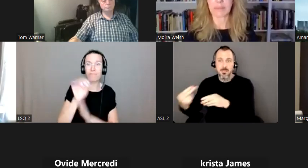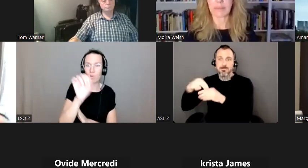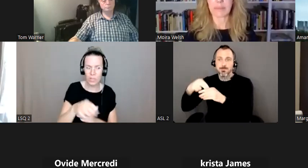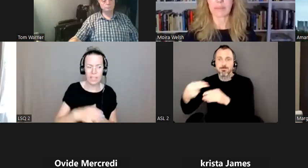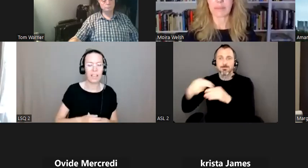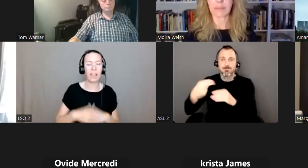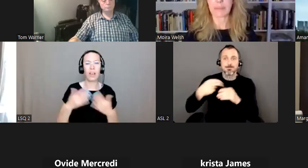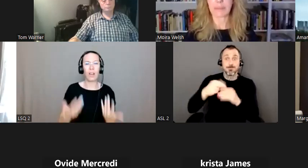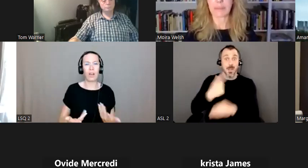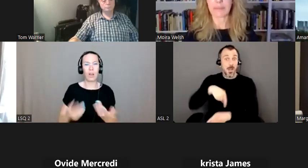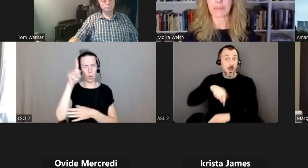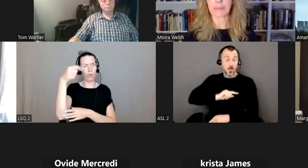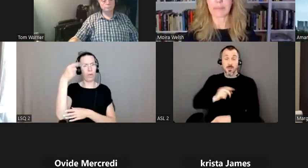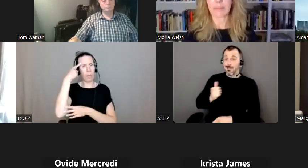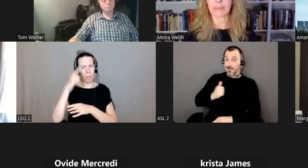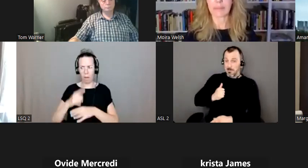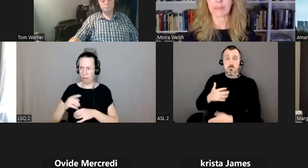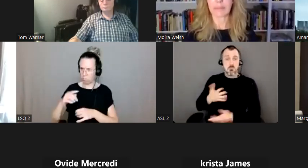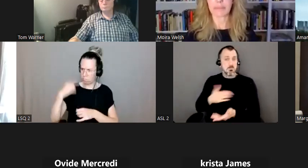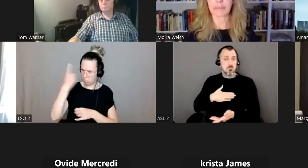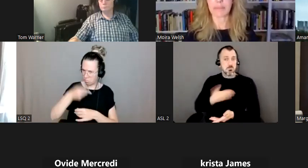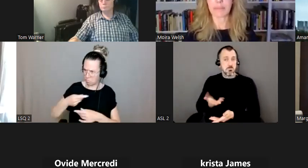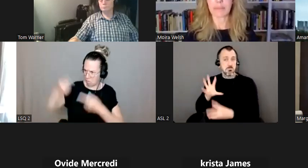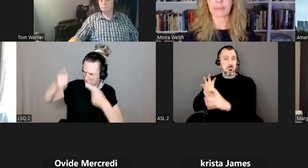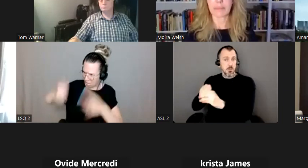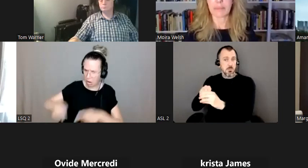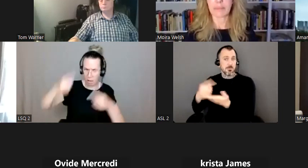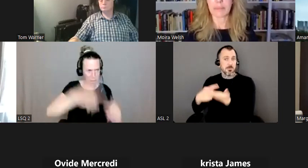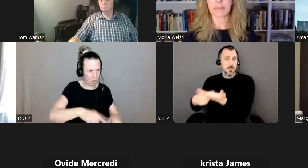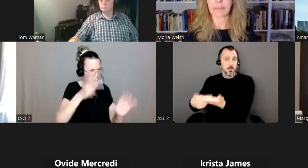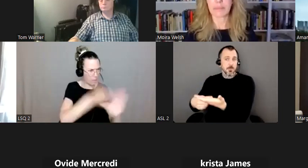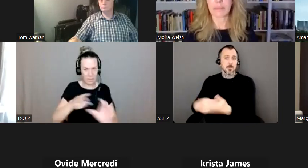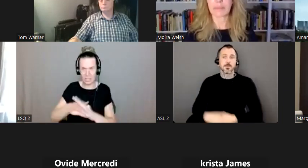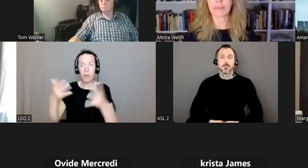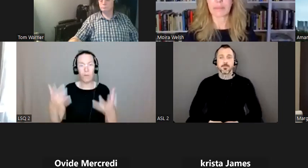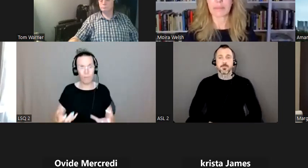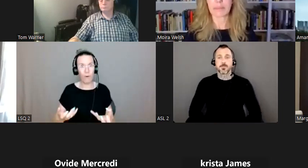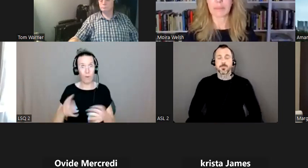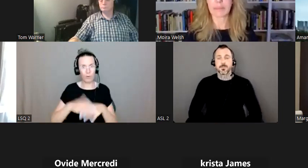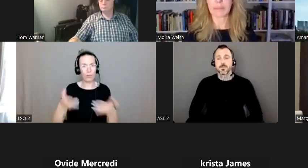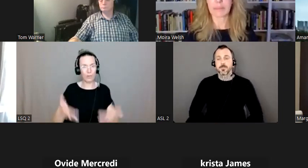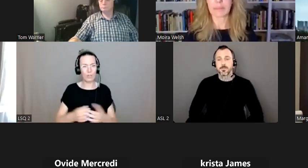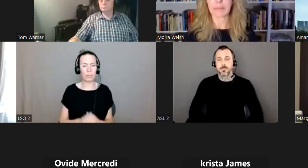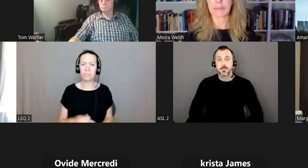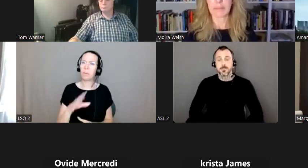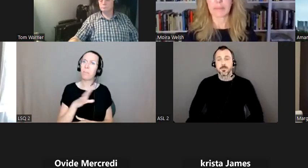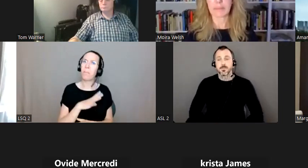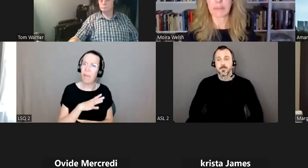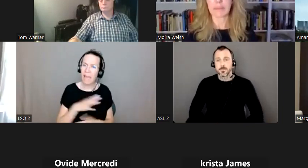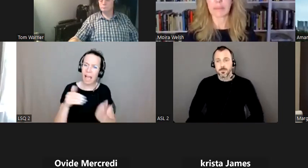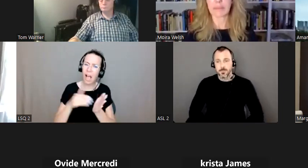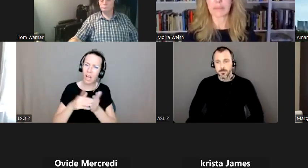we'll engage, we'll become part of the conversation. There's a general reluctance on the part of a lot of nation states to